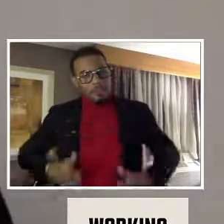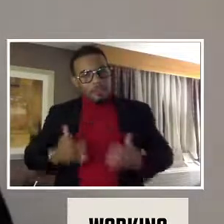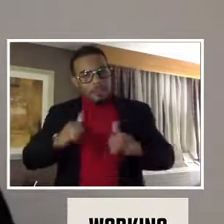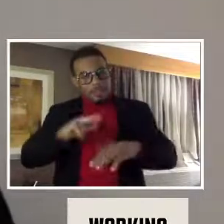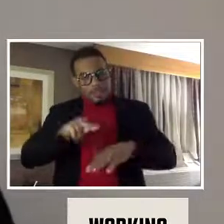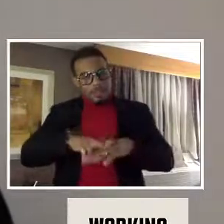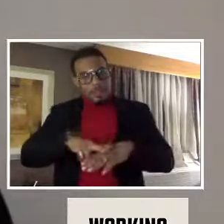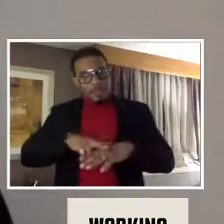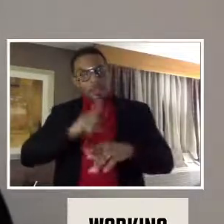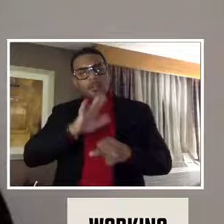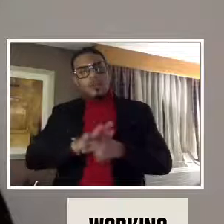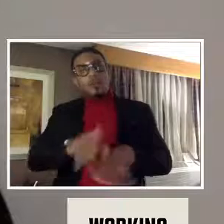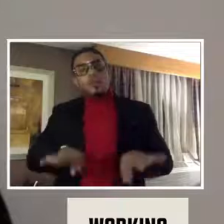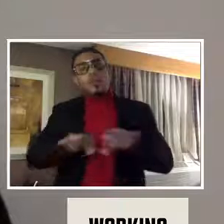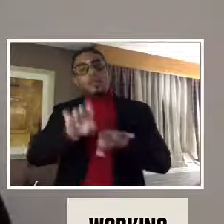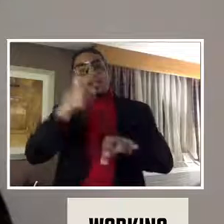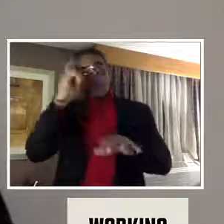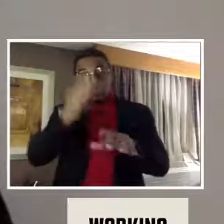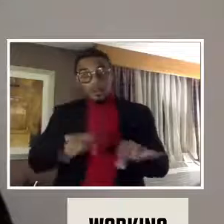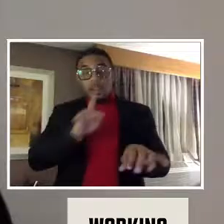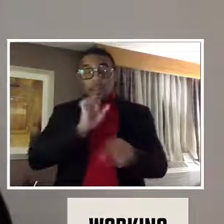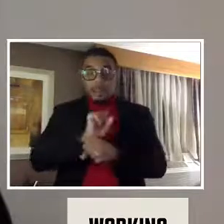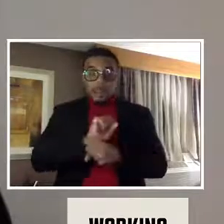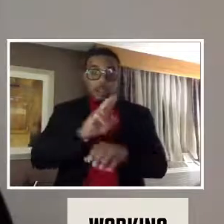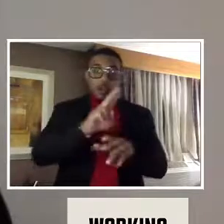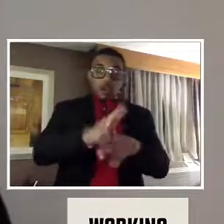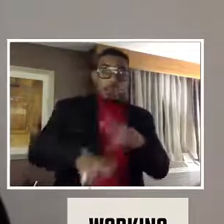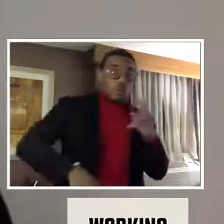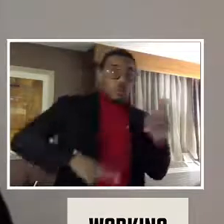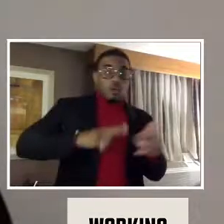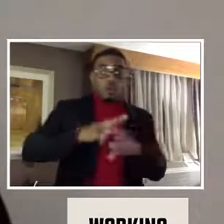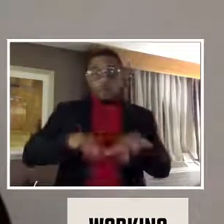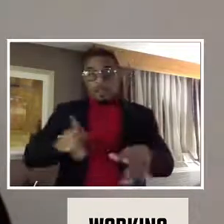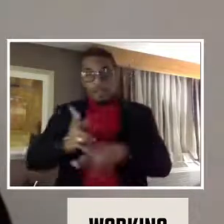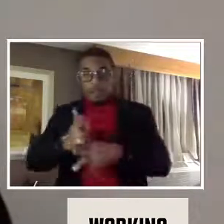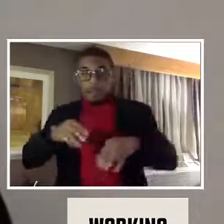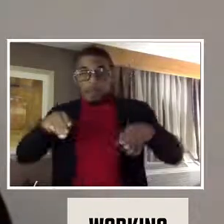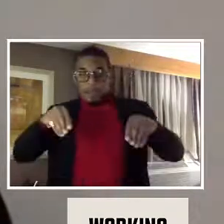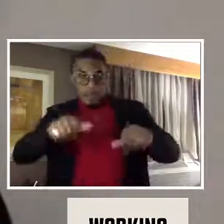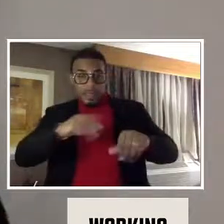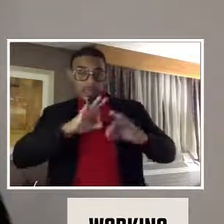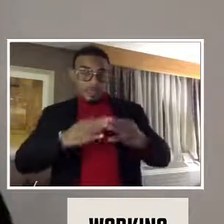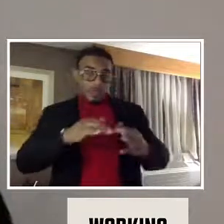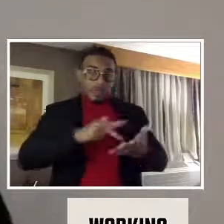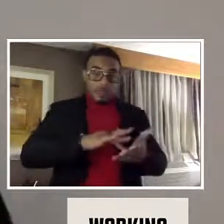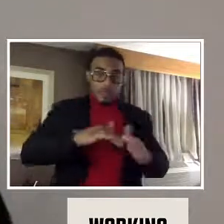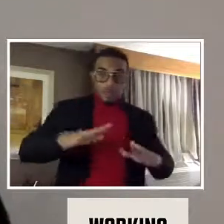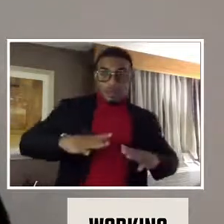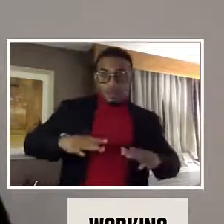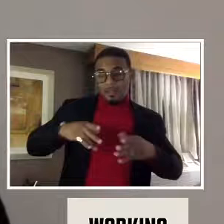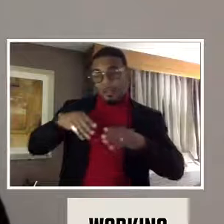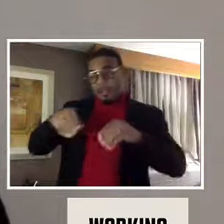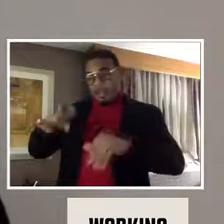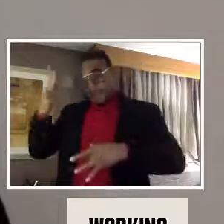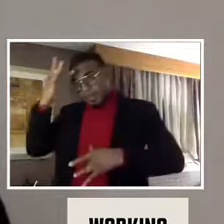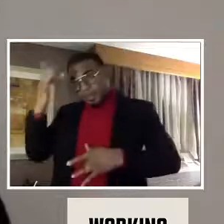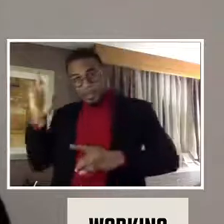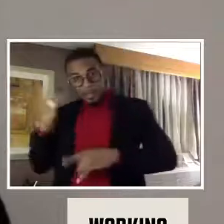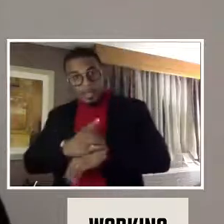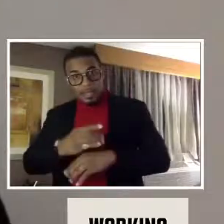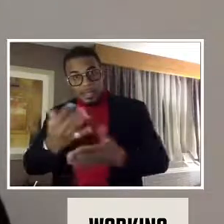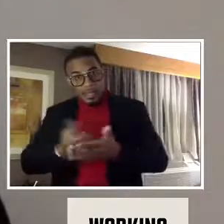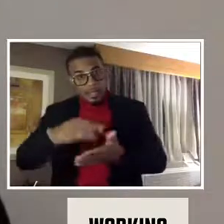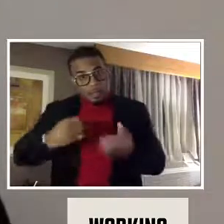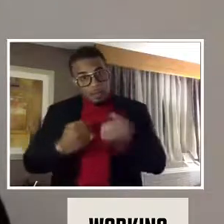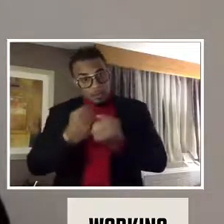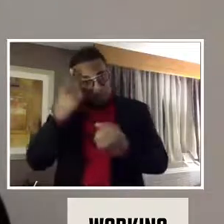We affirm the critical need for guaranteed universal child care, paid family and medical leave, paid sick days, and income